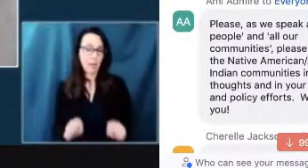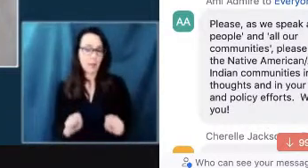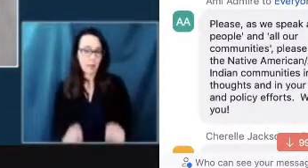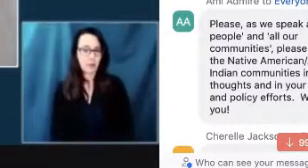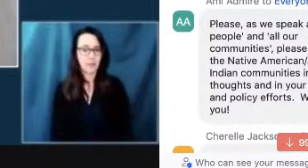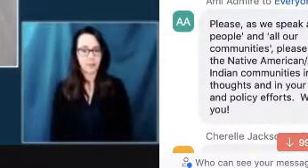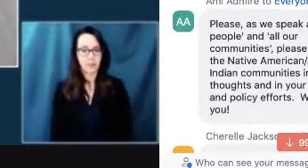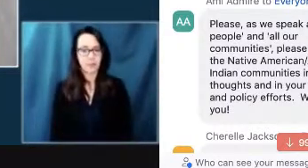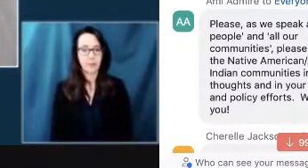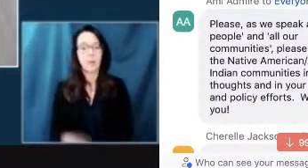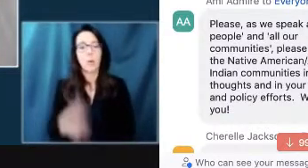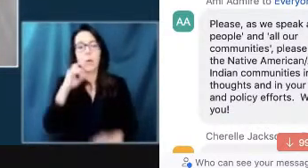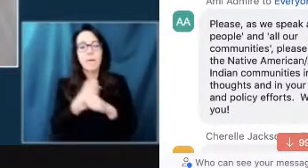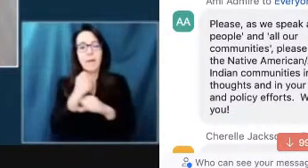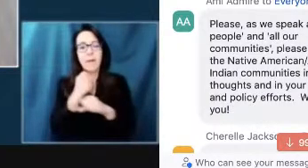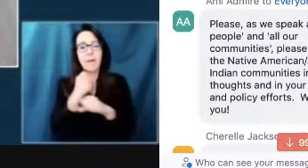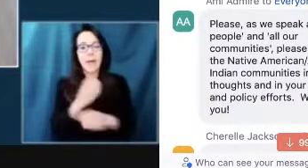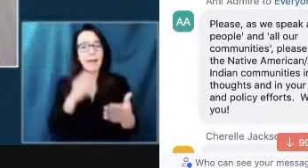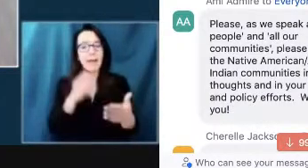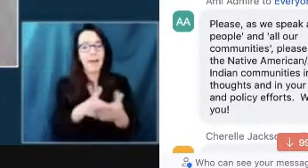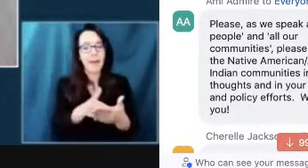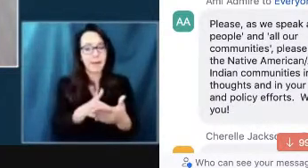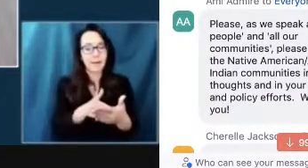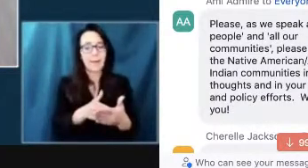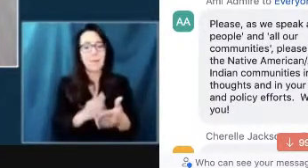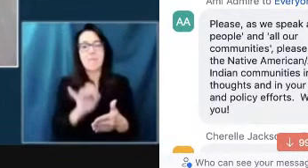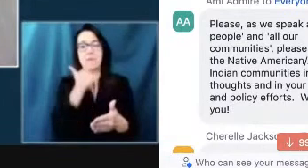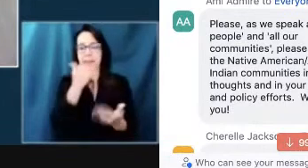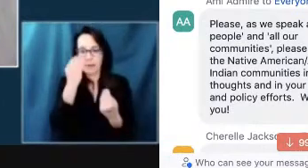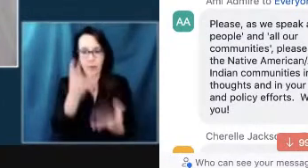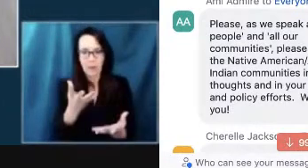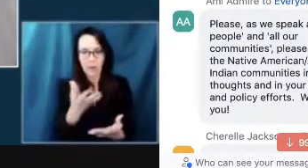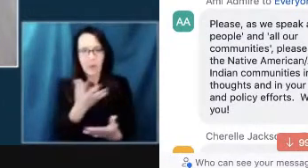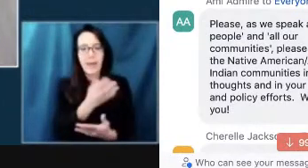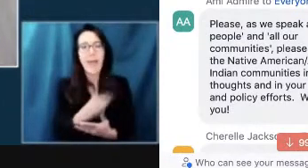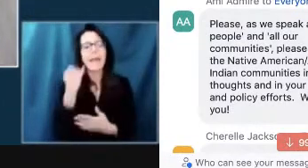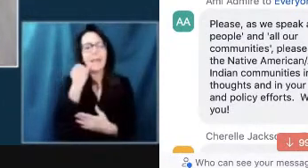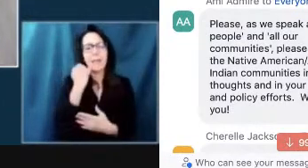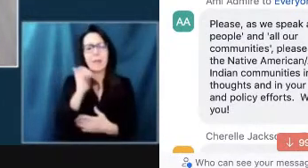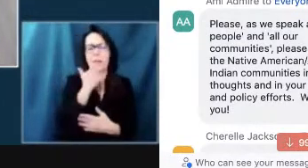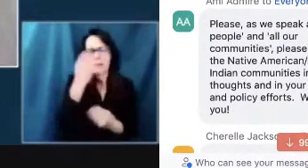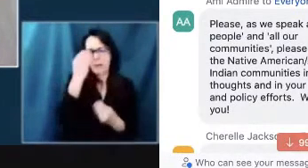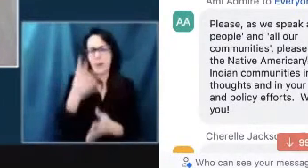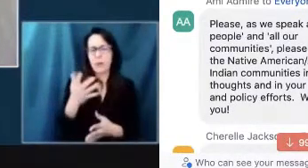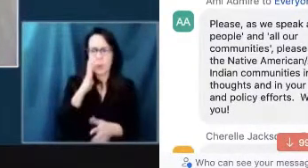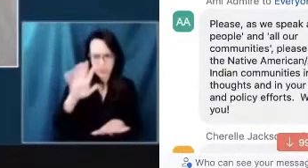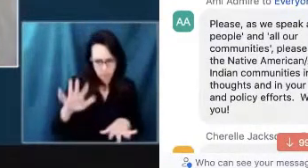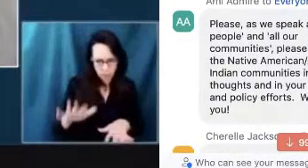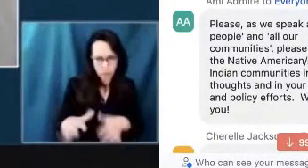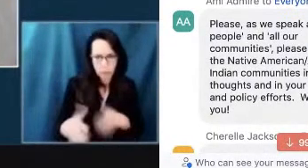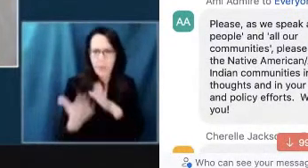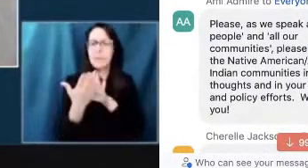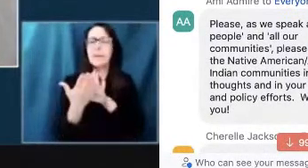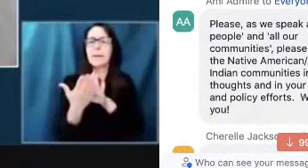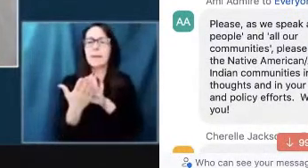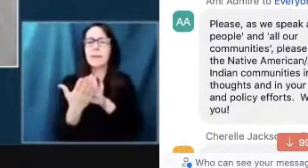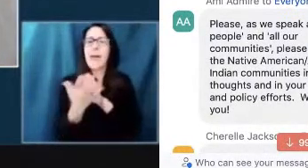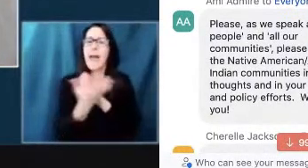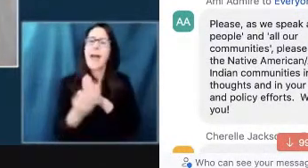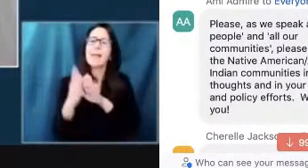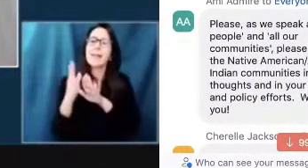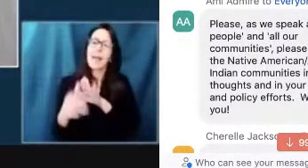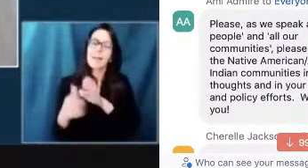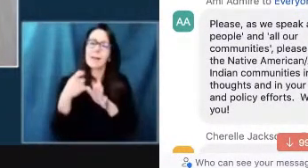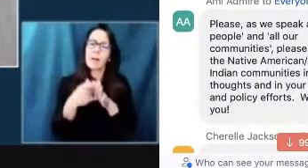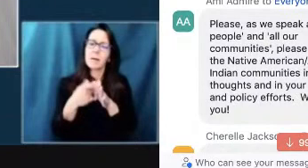stand up to misinformation and address the disinformation that has been preying and profiting at the cost of our most